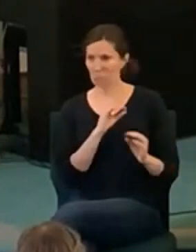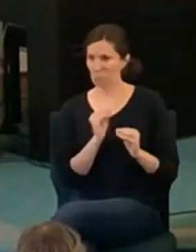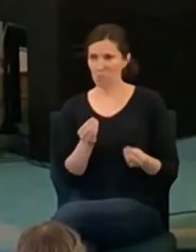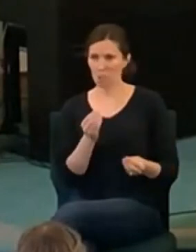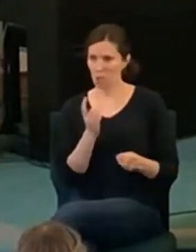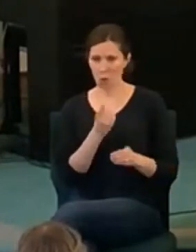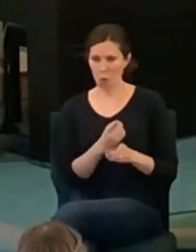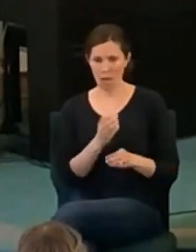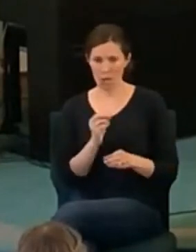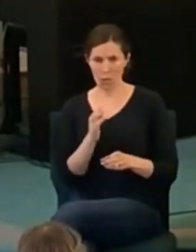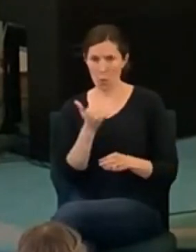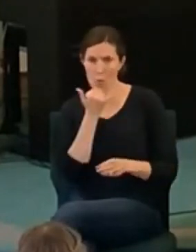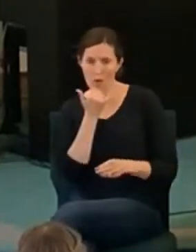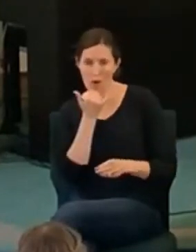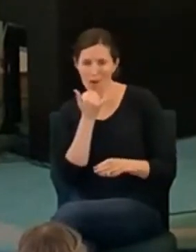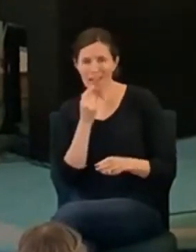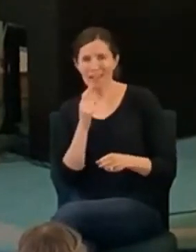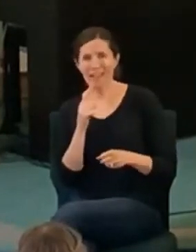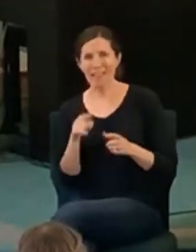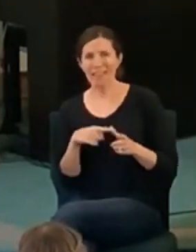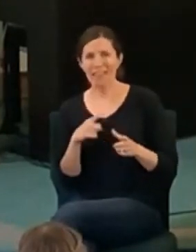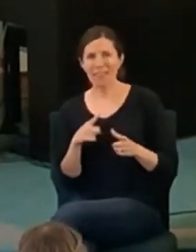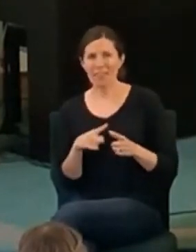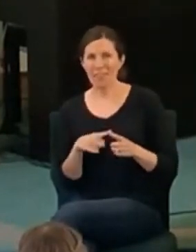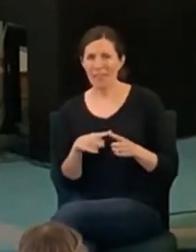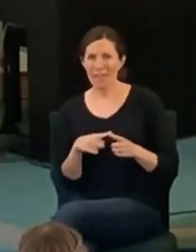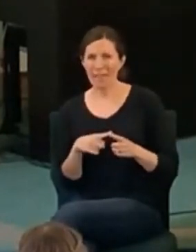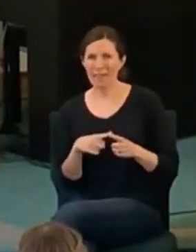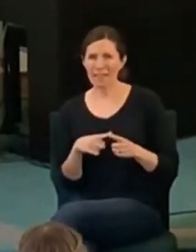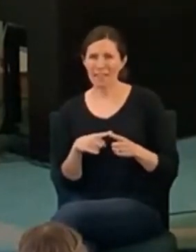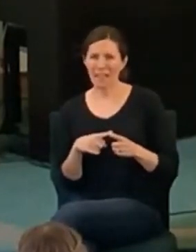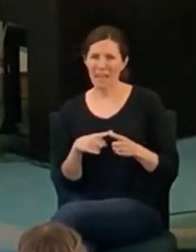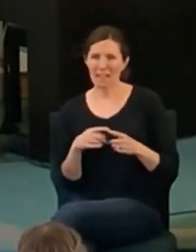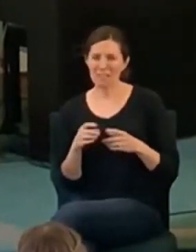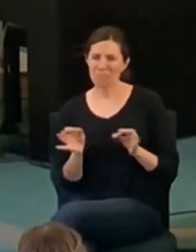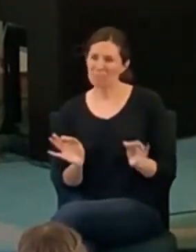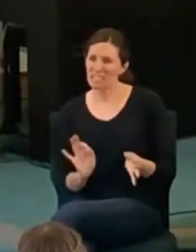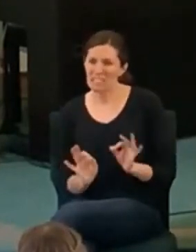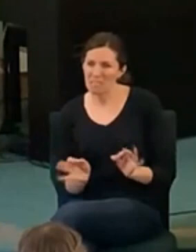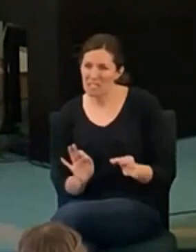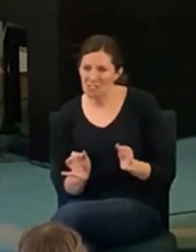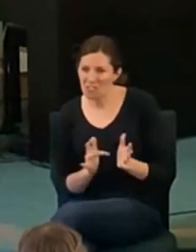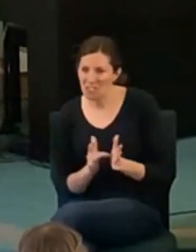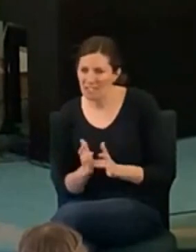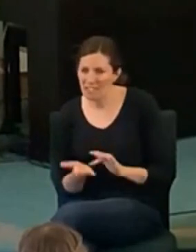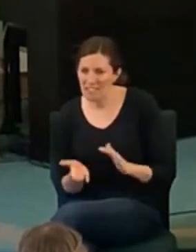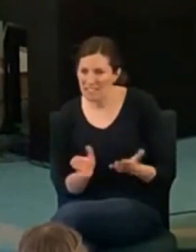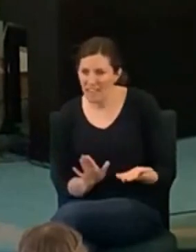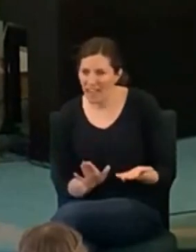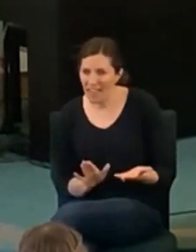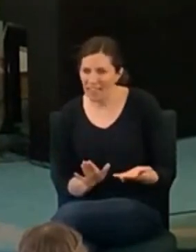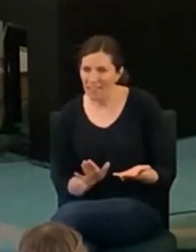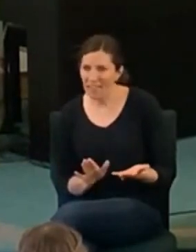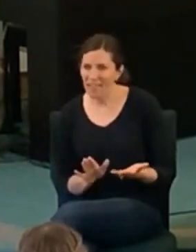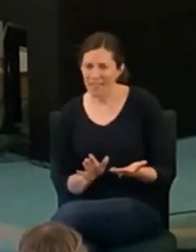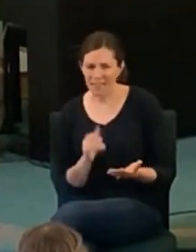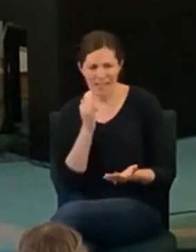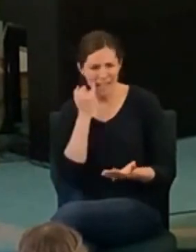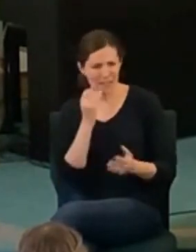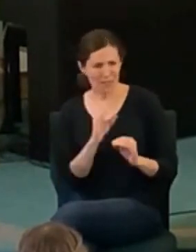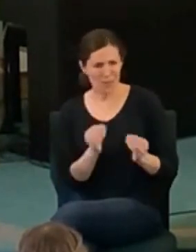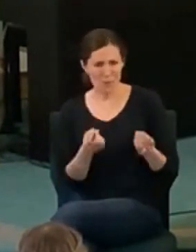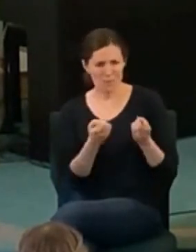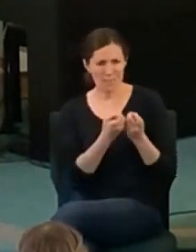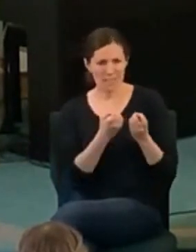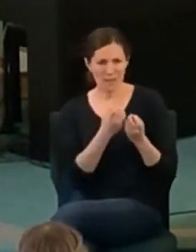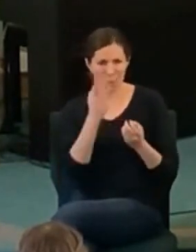10 times as much to them. And that's important for us, because if we explain away sin in our culture and we say sin doesn't